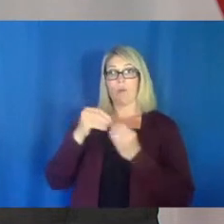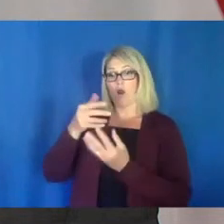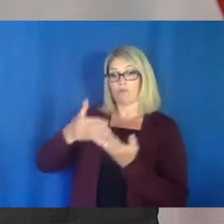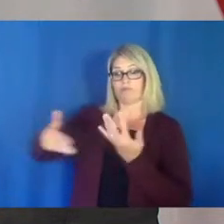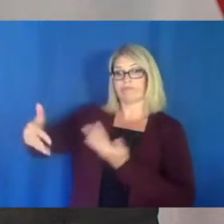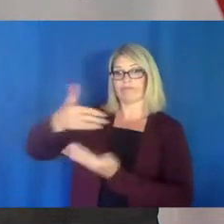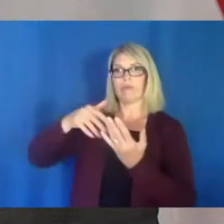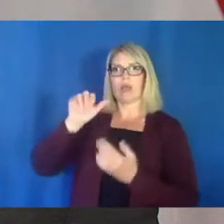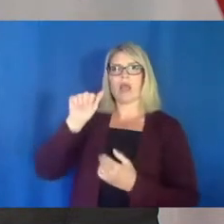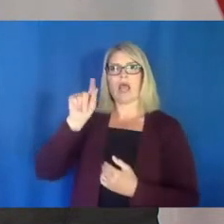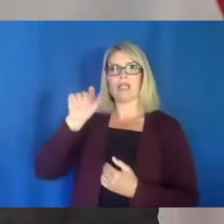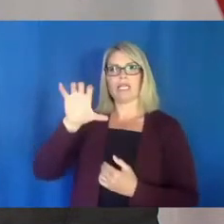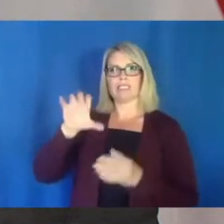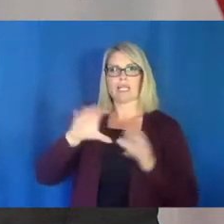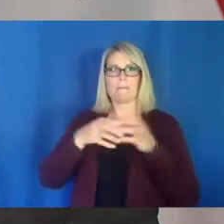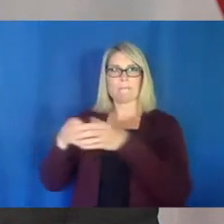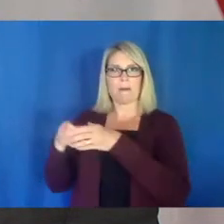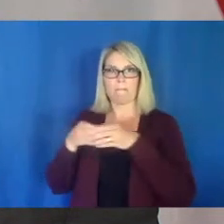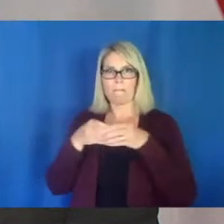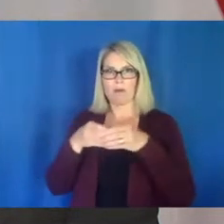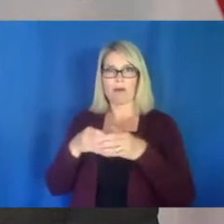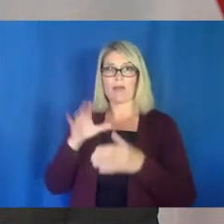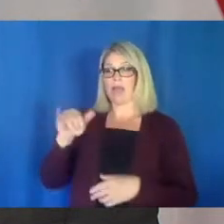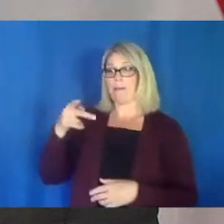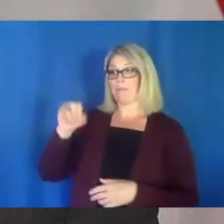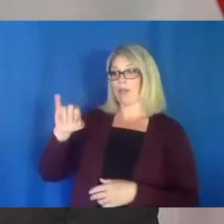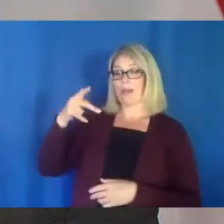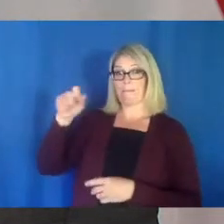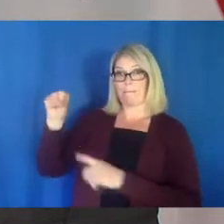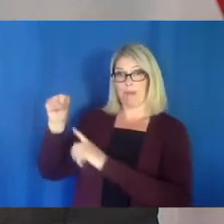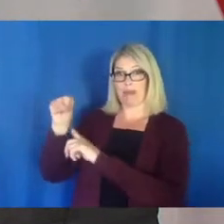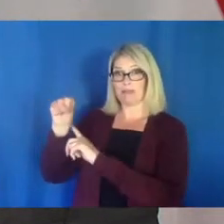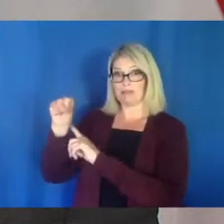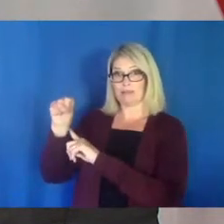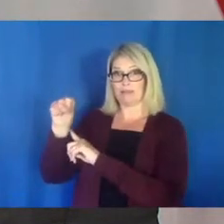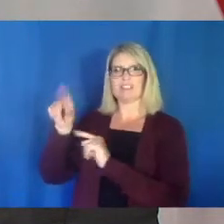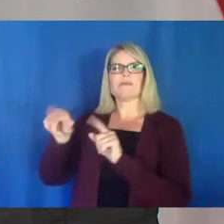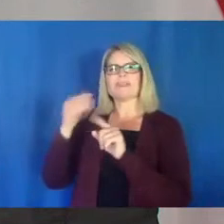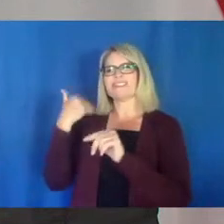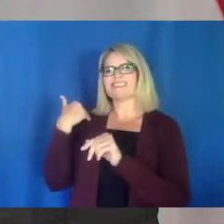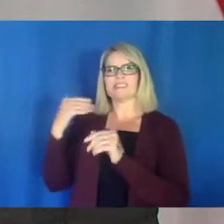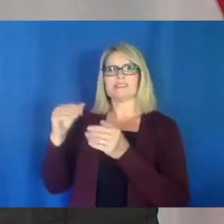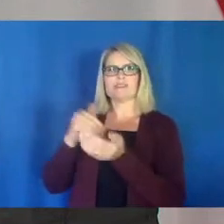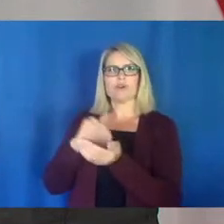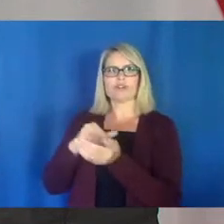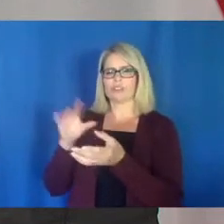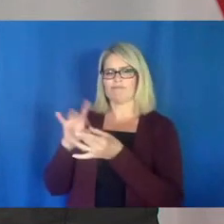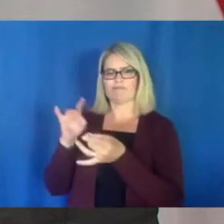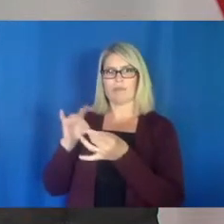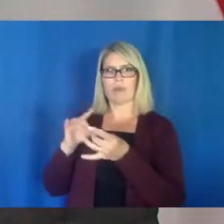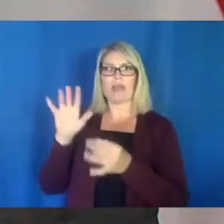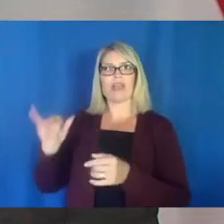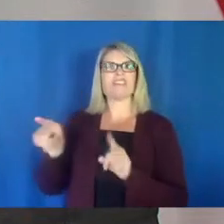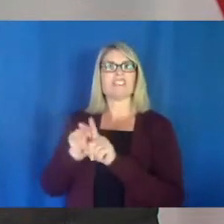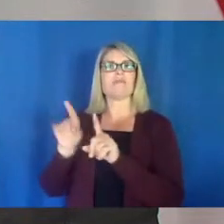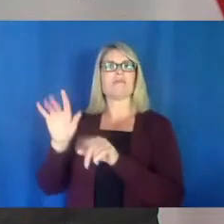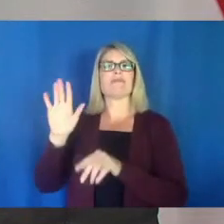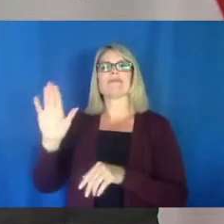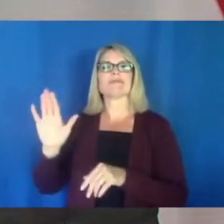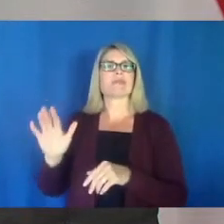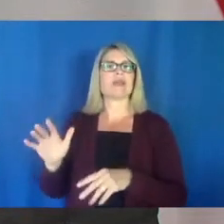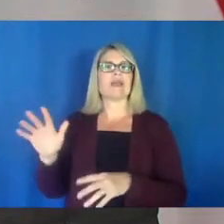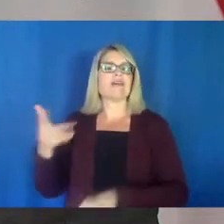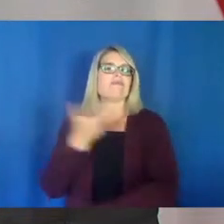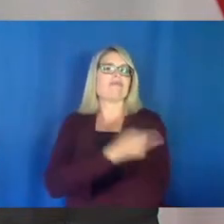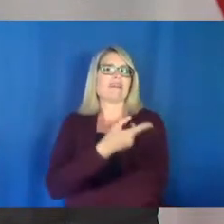had last year. So the PEI pass, which is essentially, as Dr. Morrison has said, has been our vaccination